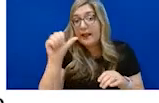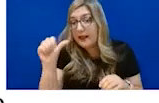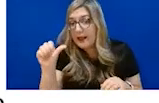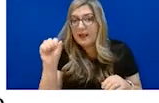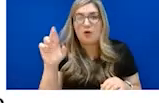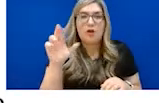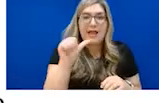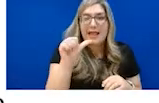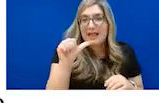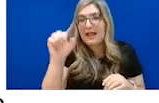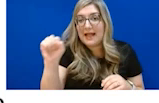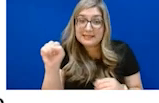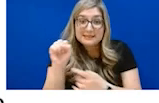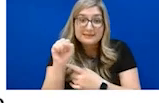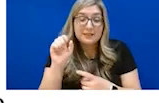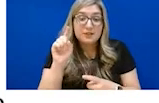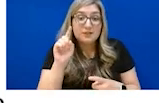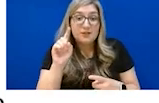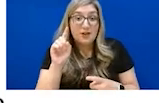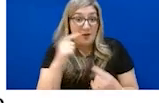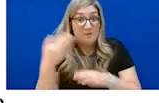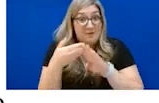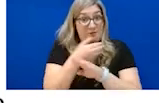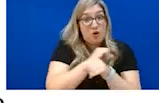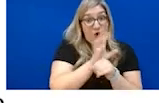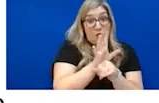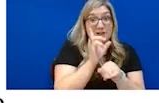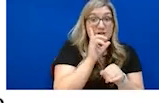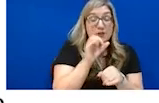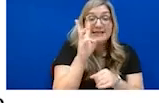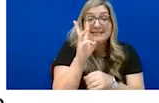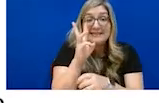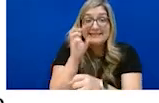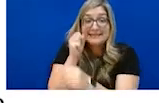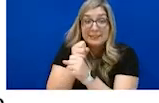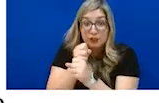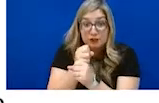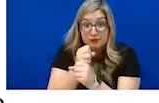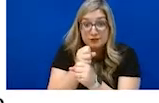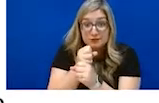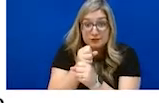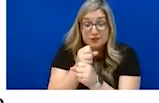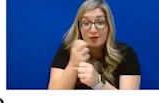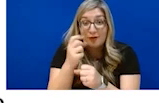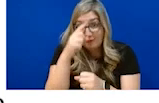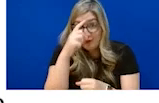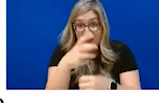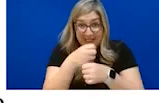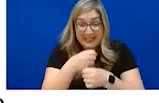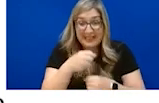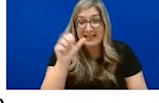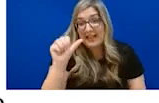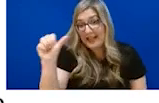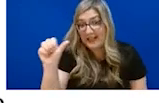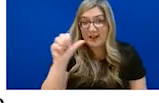that's on average before COVID what it was taking. I don't know about you, but I got through in 3 years for